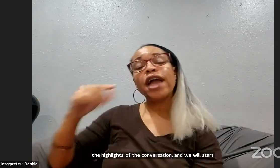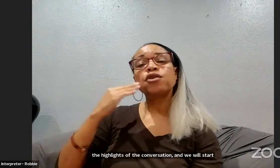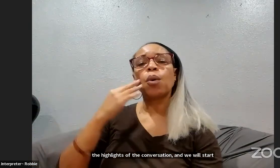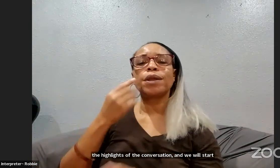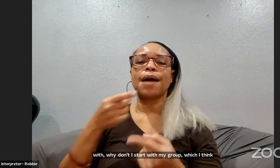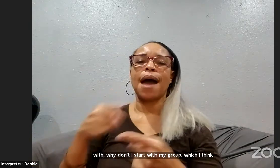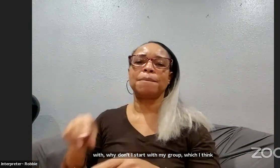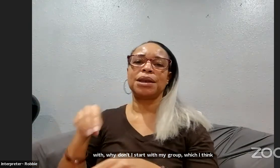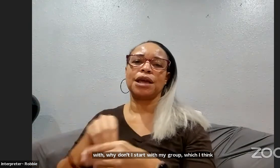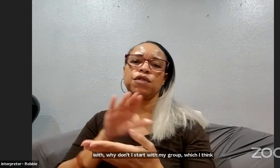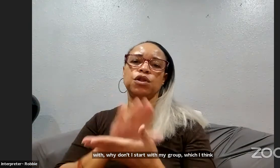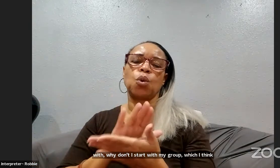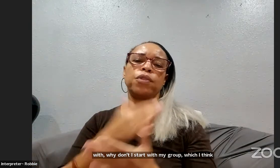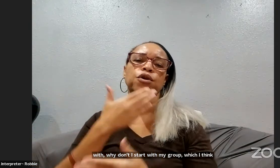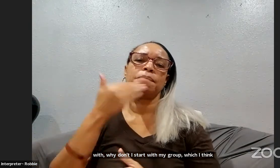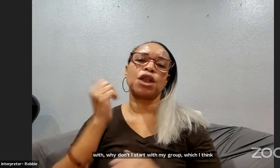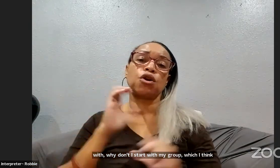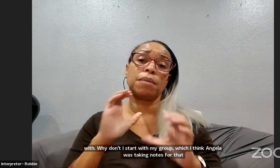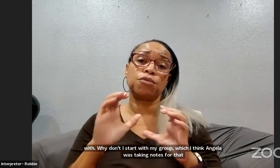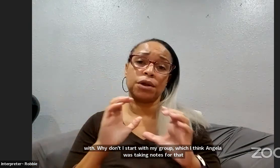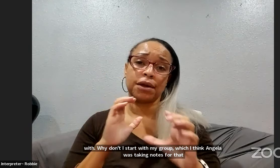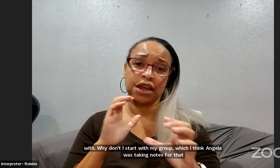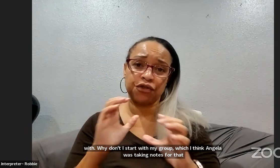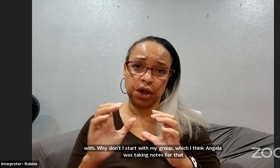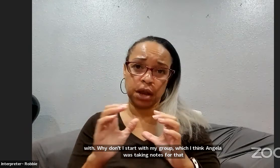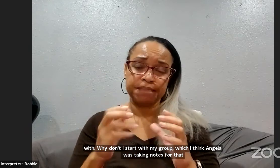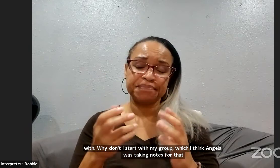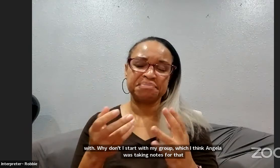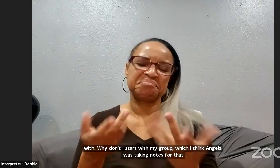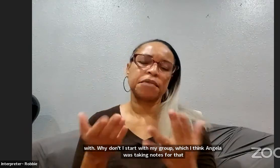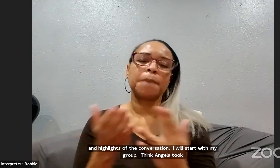and they have better communication between both.